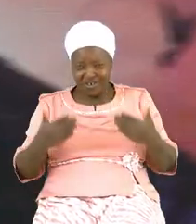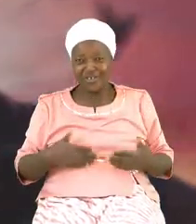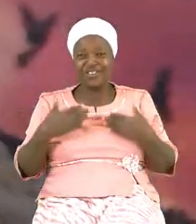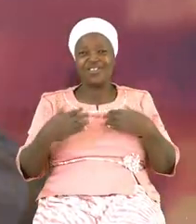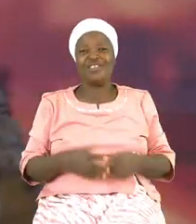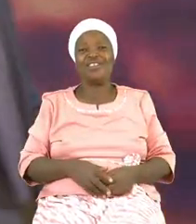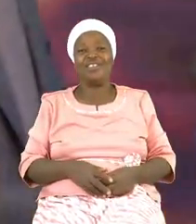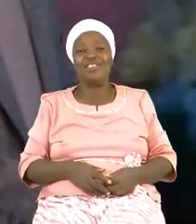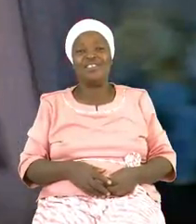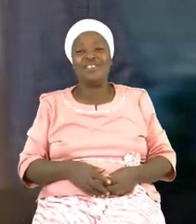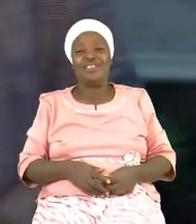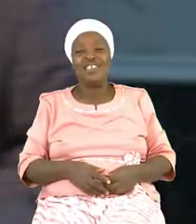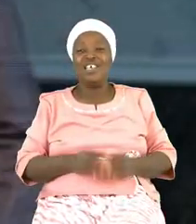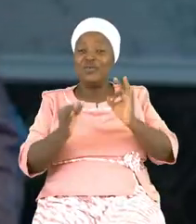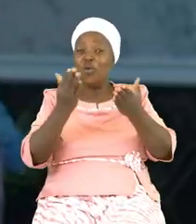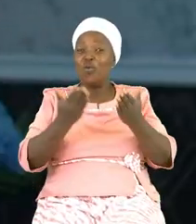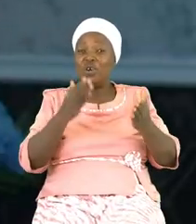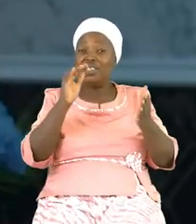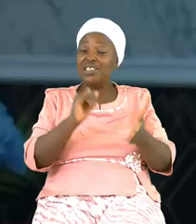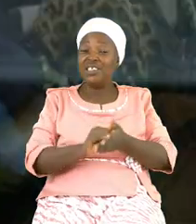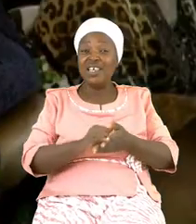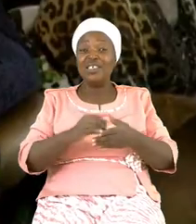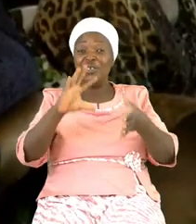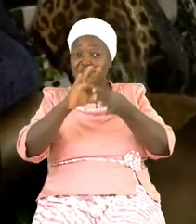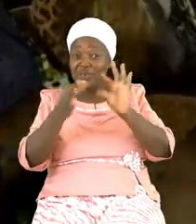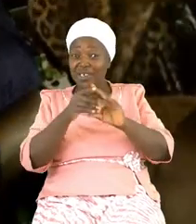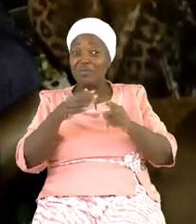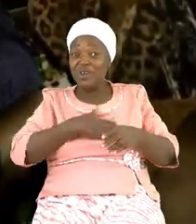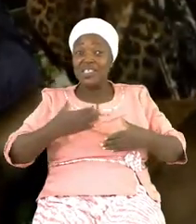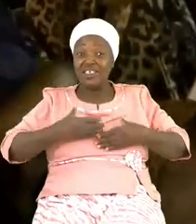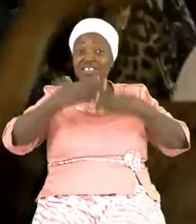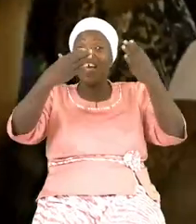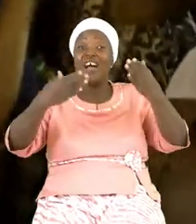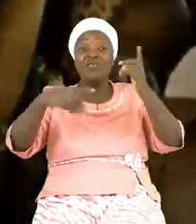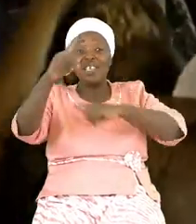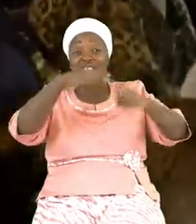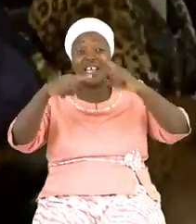If you want the story, I say shout joy.